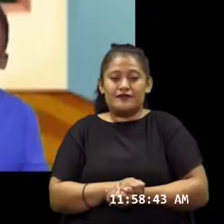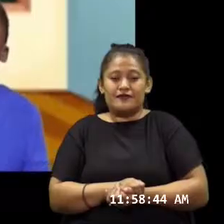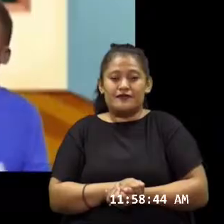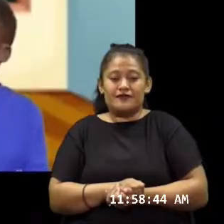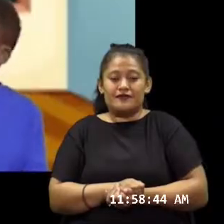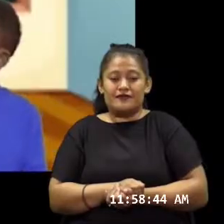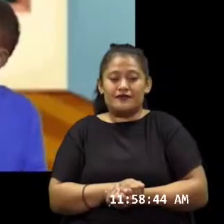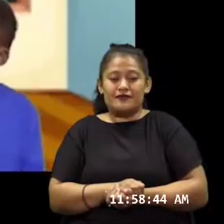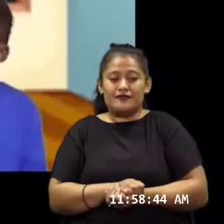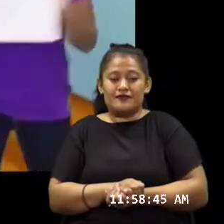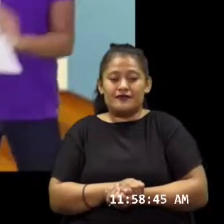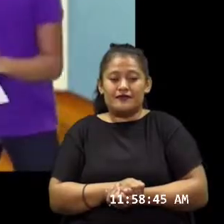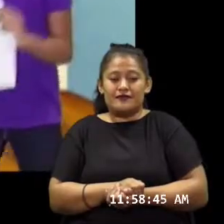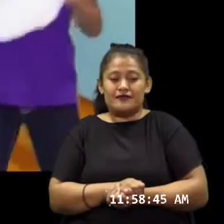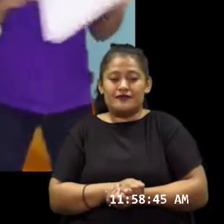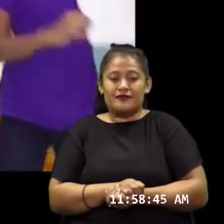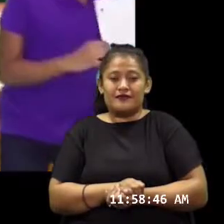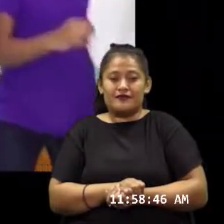It's the paragraph song.